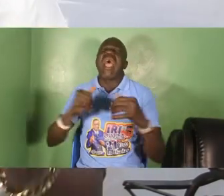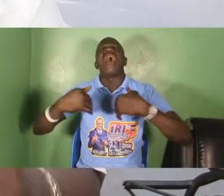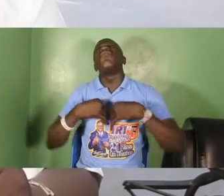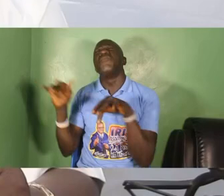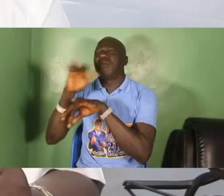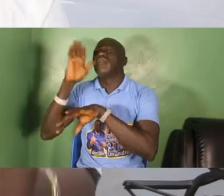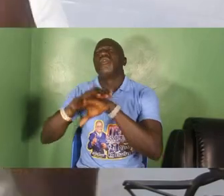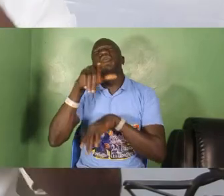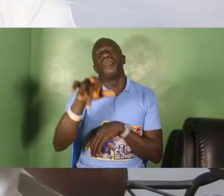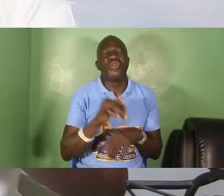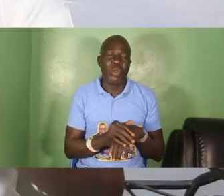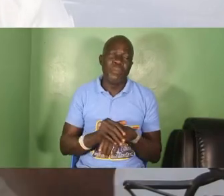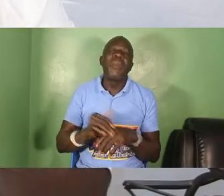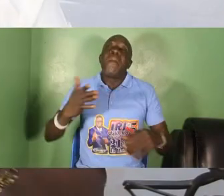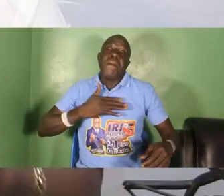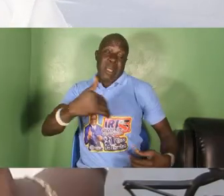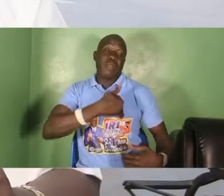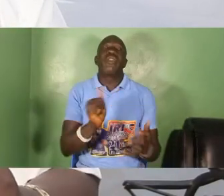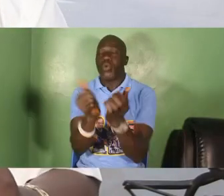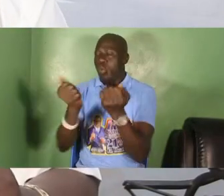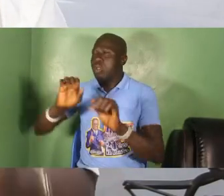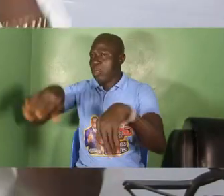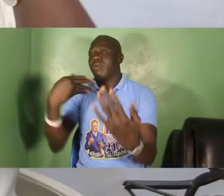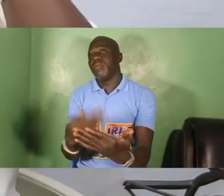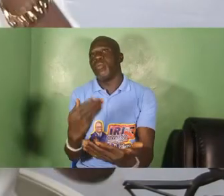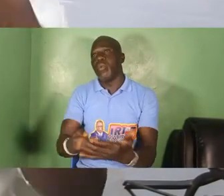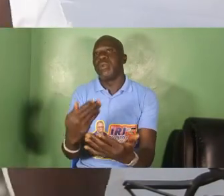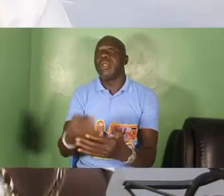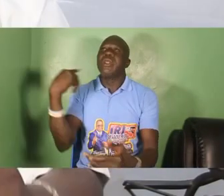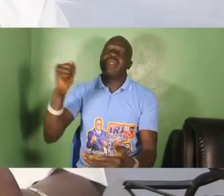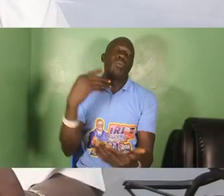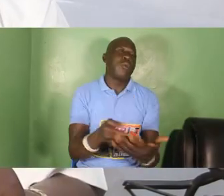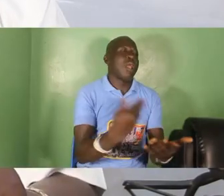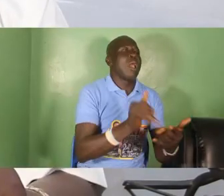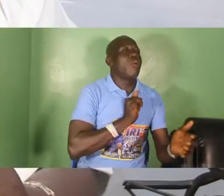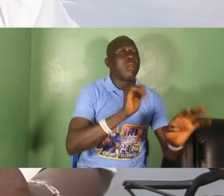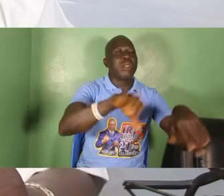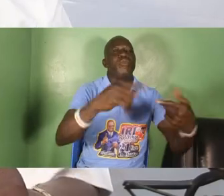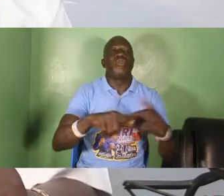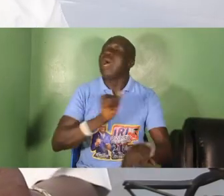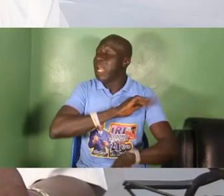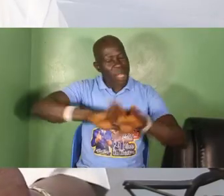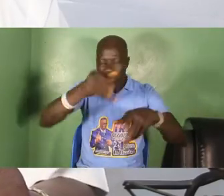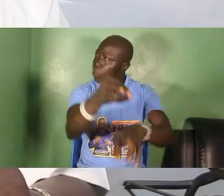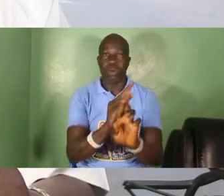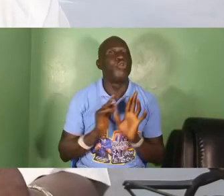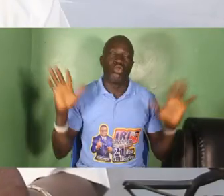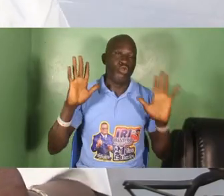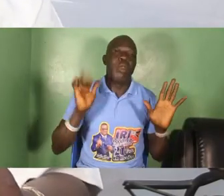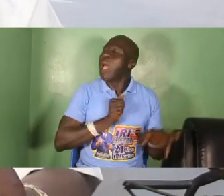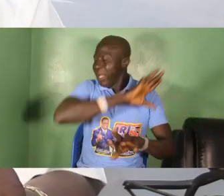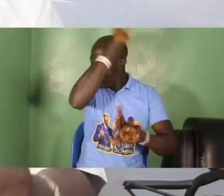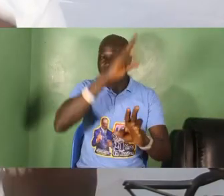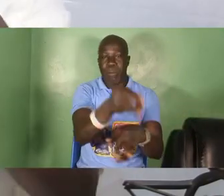I just pity you. And my spirit give you money. And this money I want to give you. I did not borrow you.